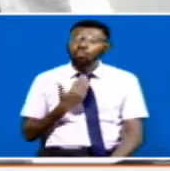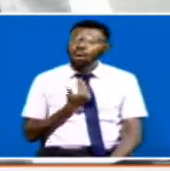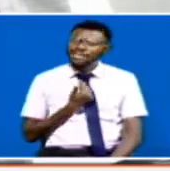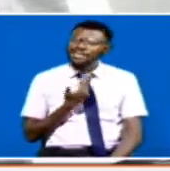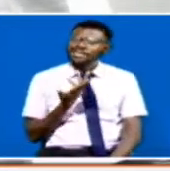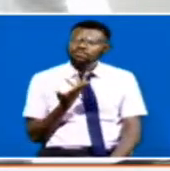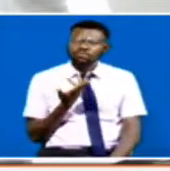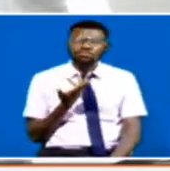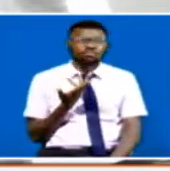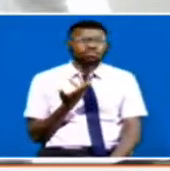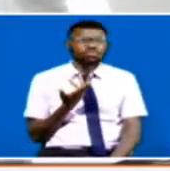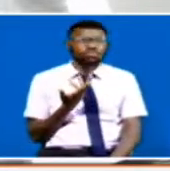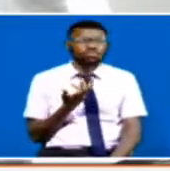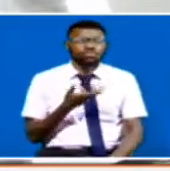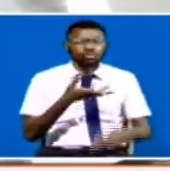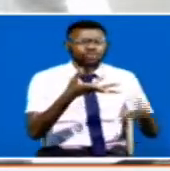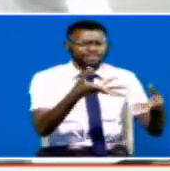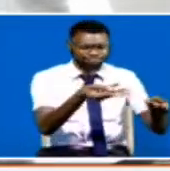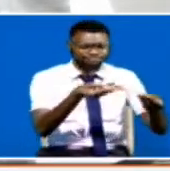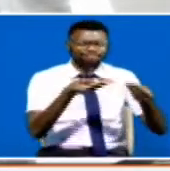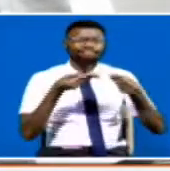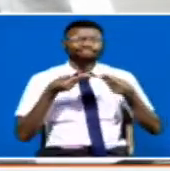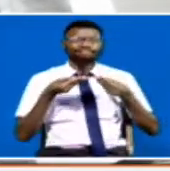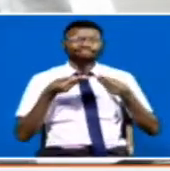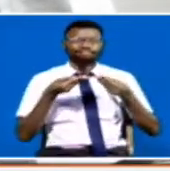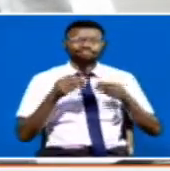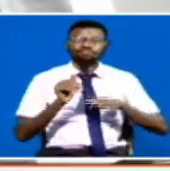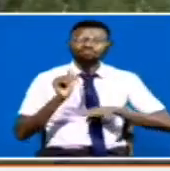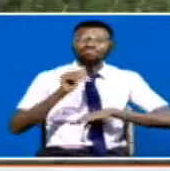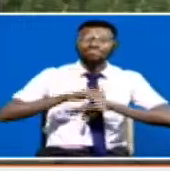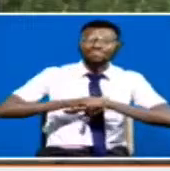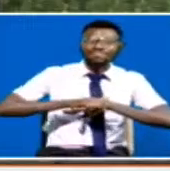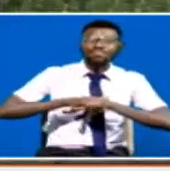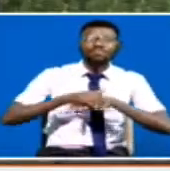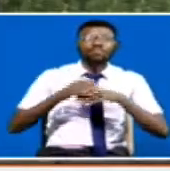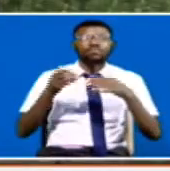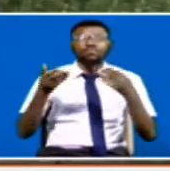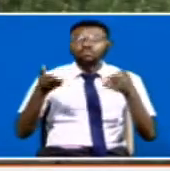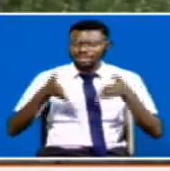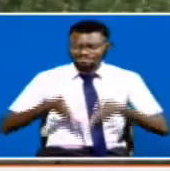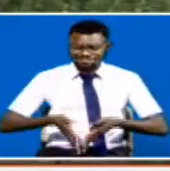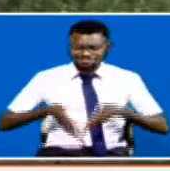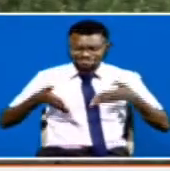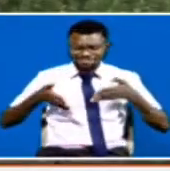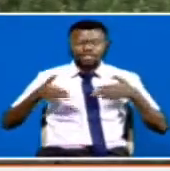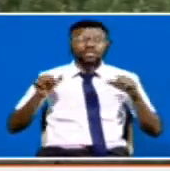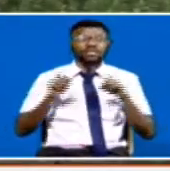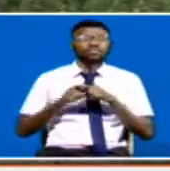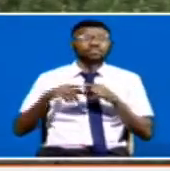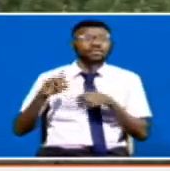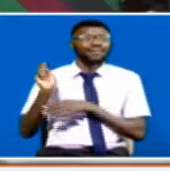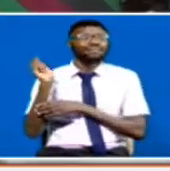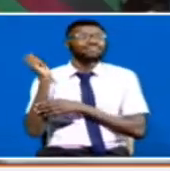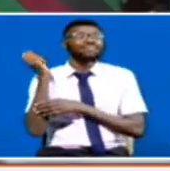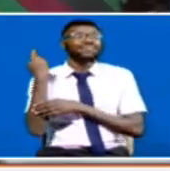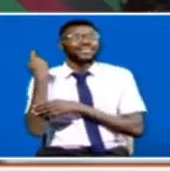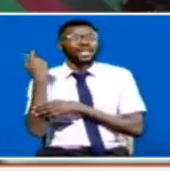kutuletea hizo pads pia na chupi. According to the Kenya Demographic Health Survey